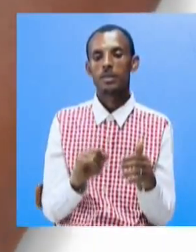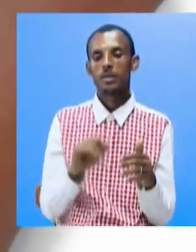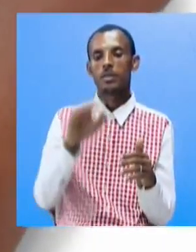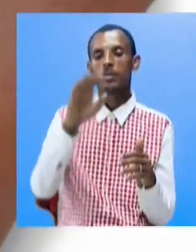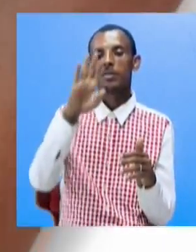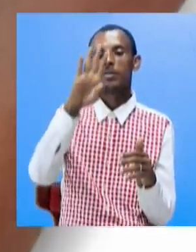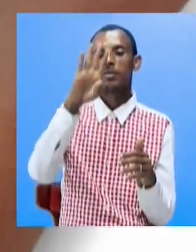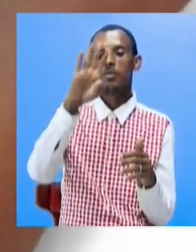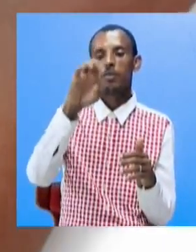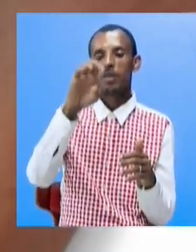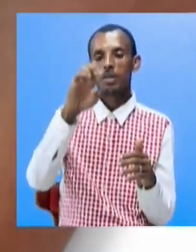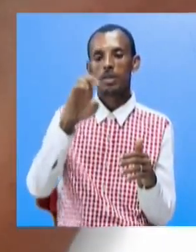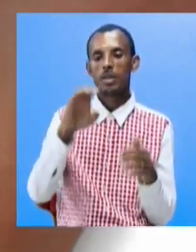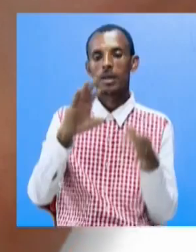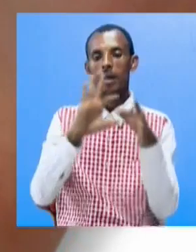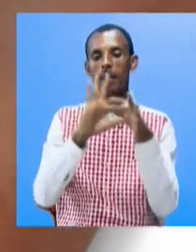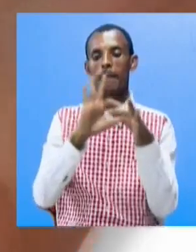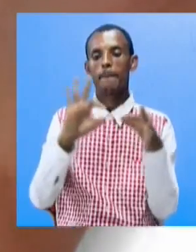40 meters long.